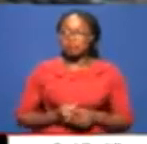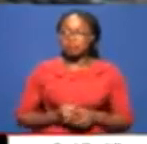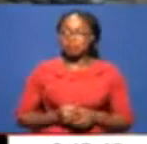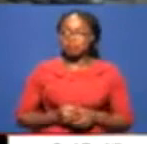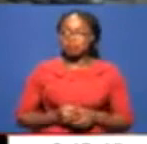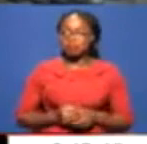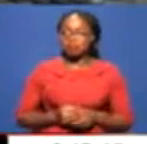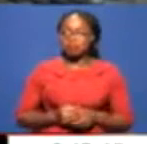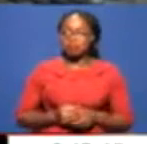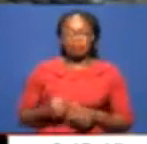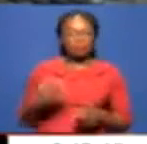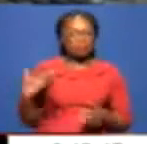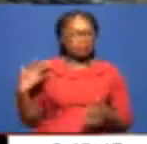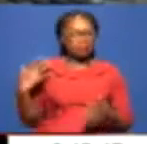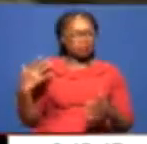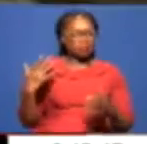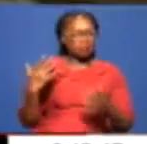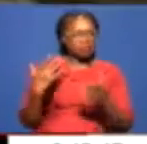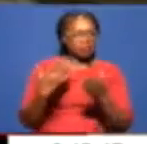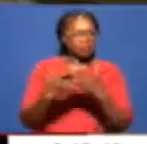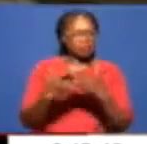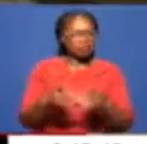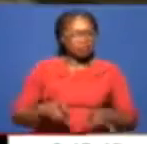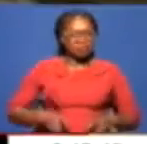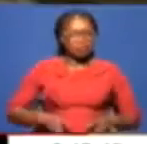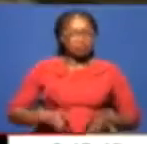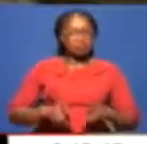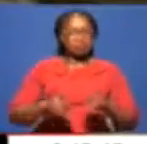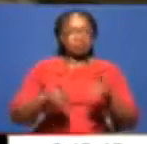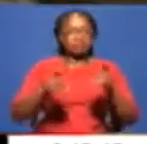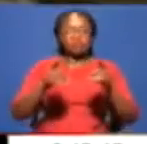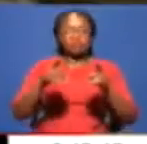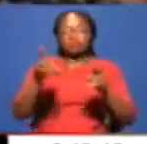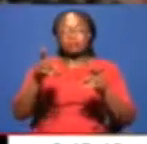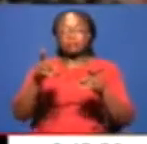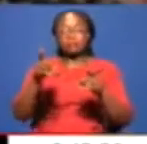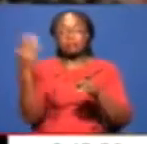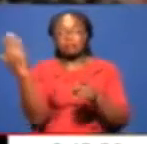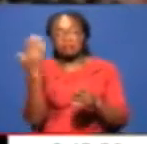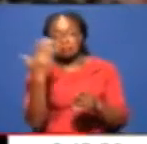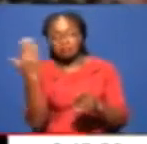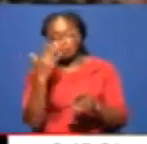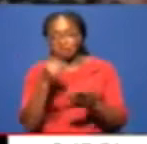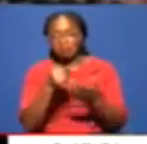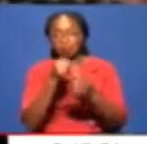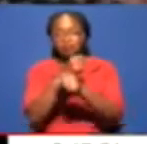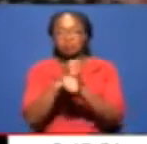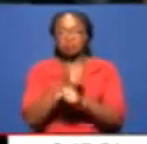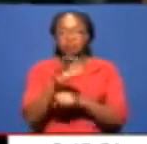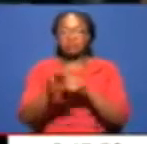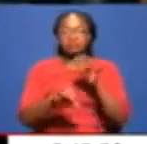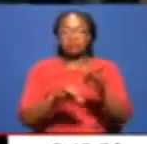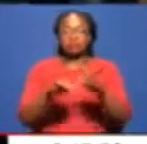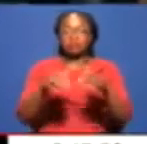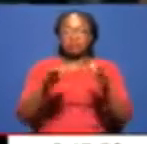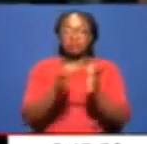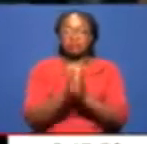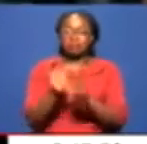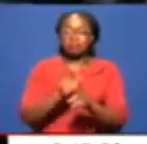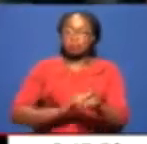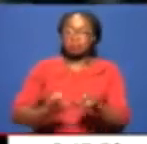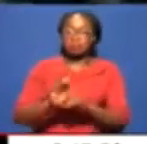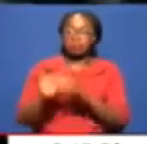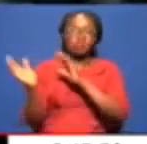Since then, Richard Leakey dedicated himself to lecturing and writing on the conservation of wildlife and the environment. Climate change